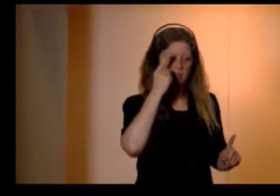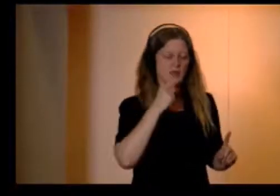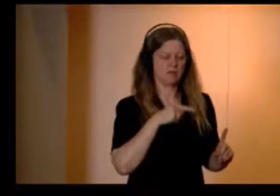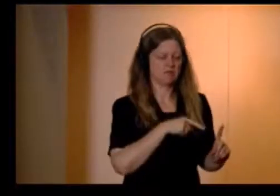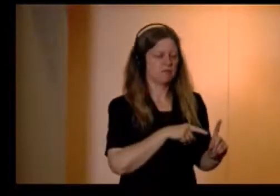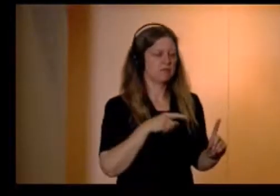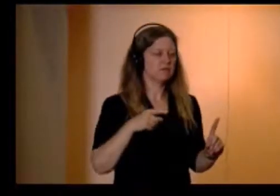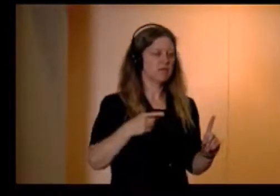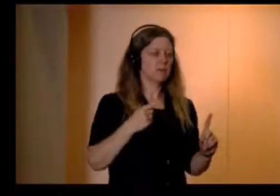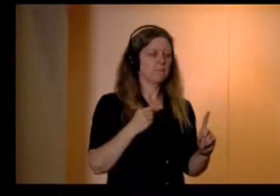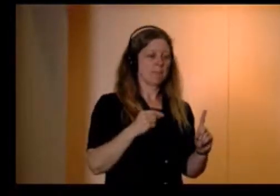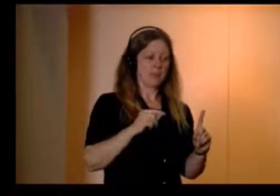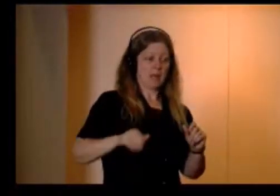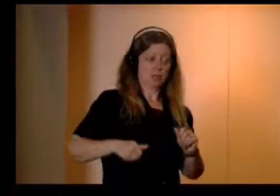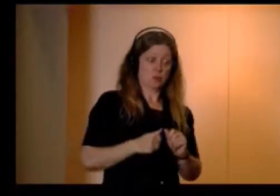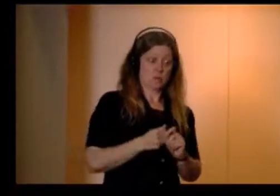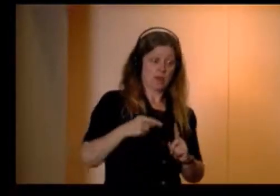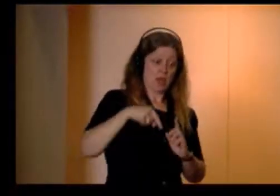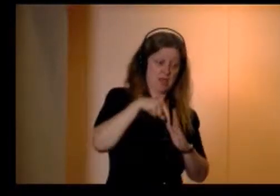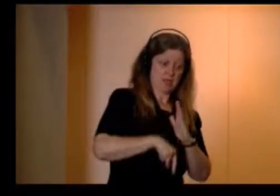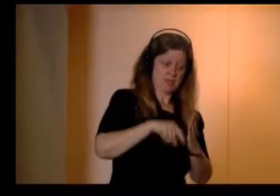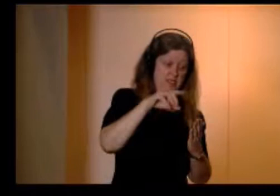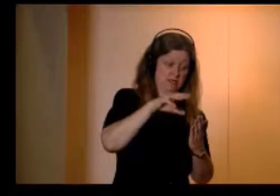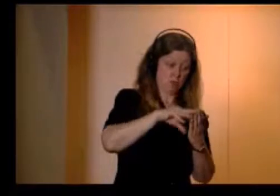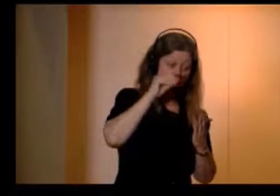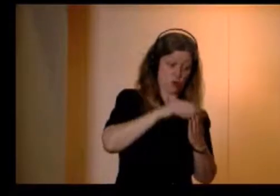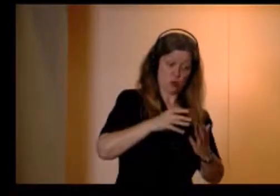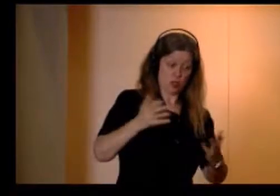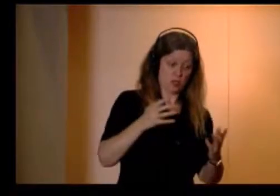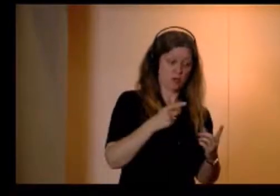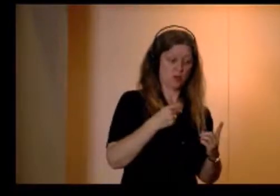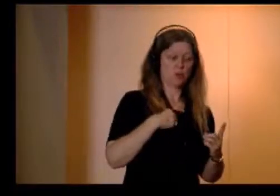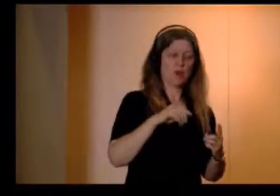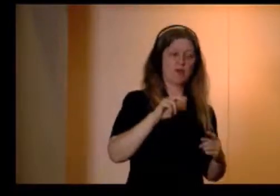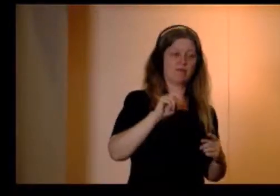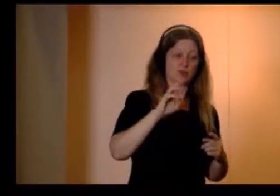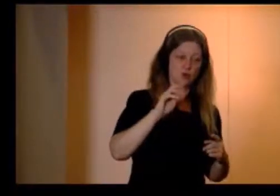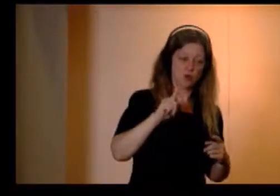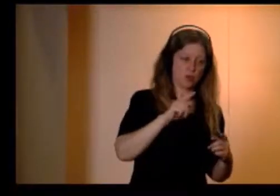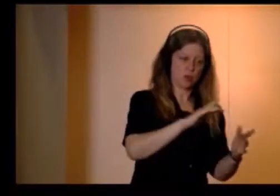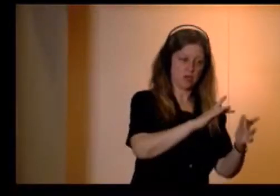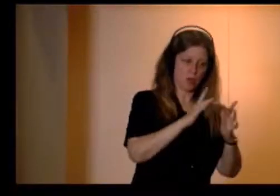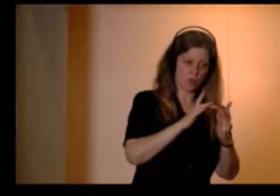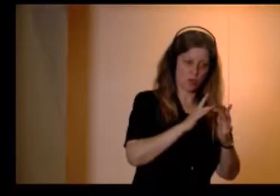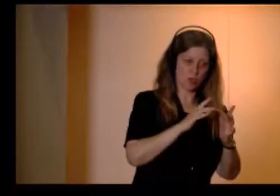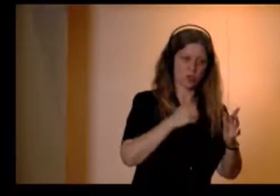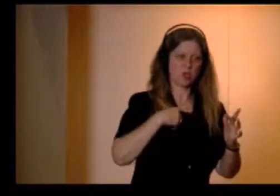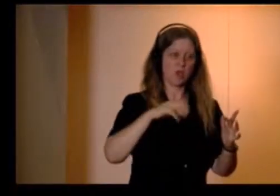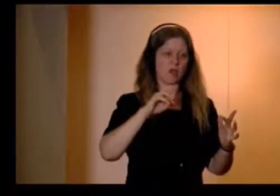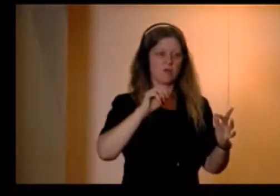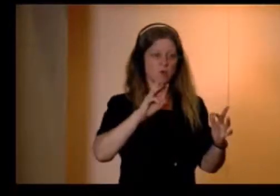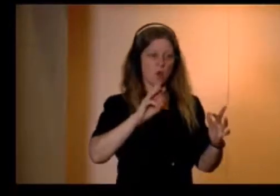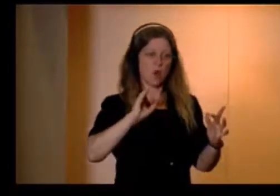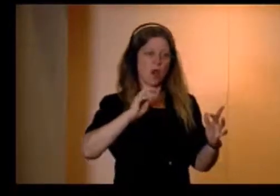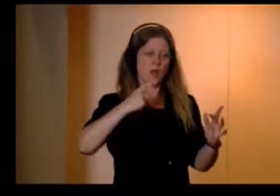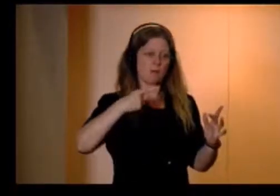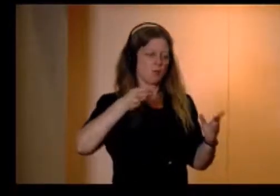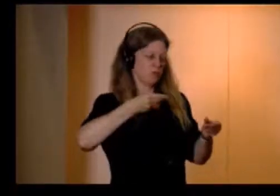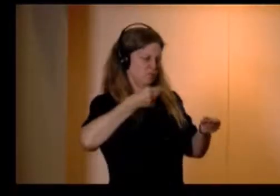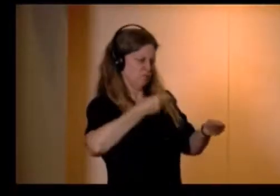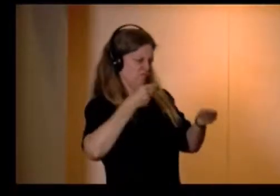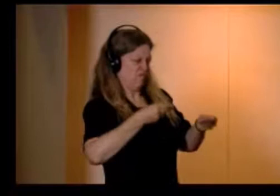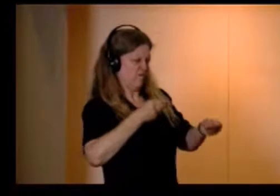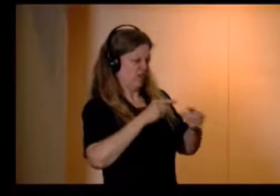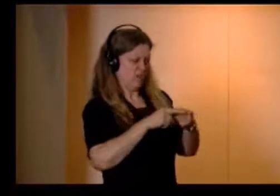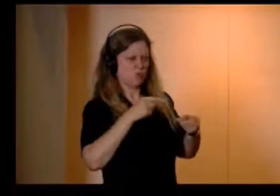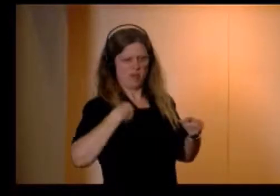neural network, and you give raw inputs and to train this network, so you have some sort of data that you want it to learn from.